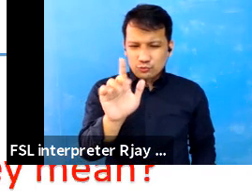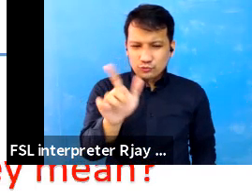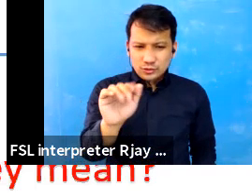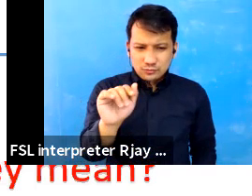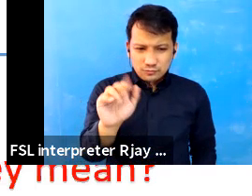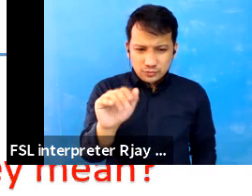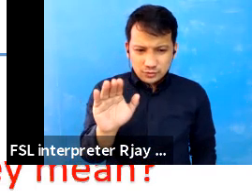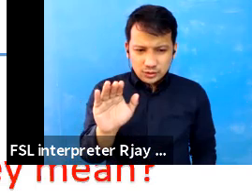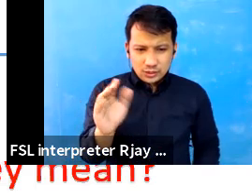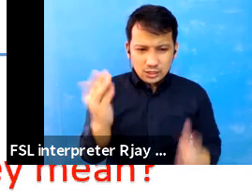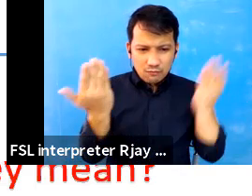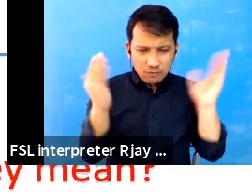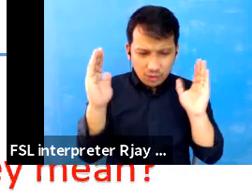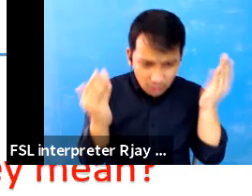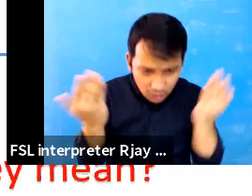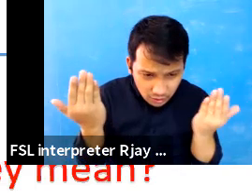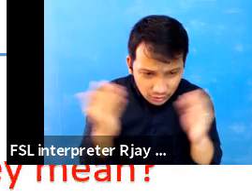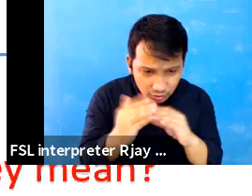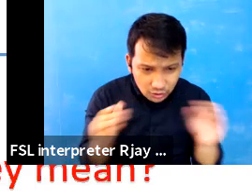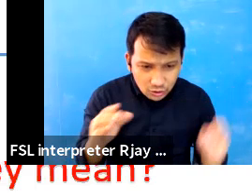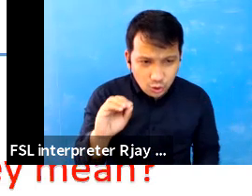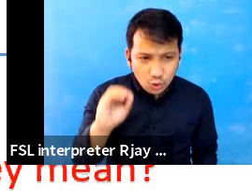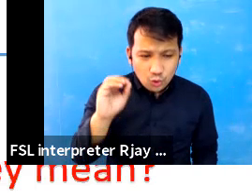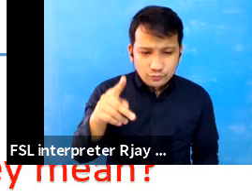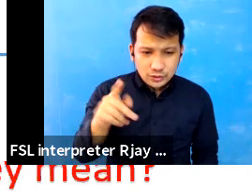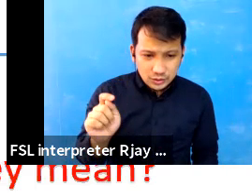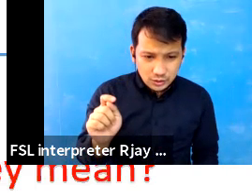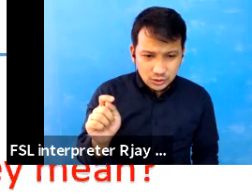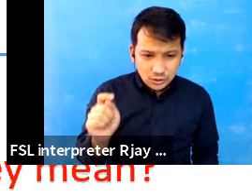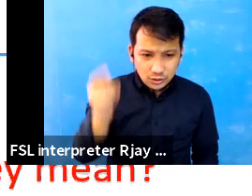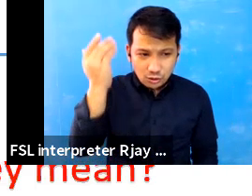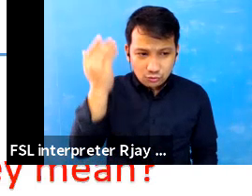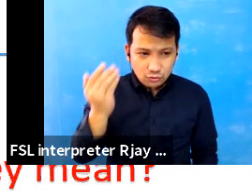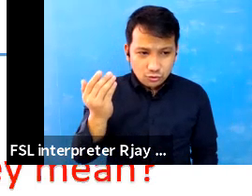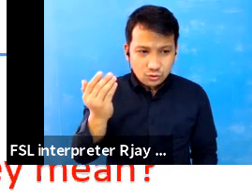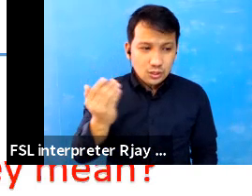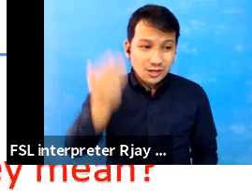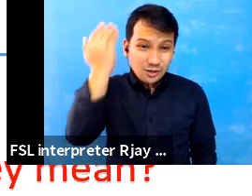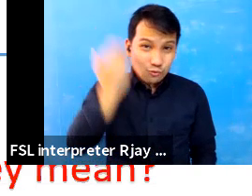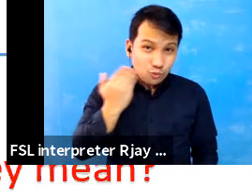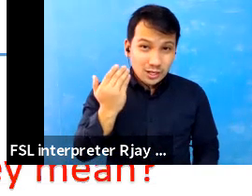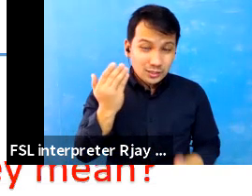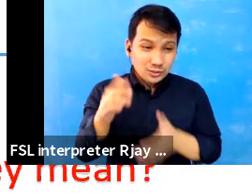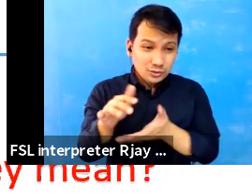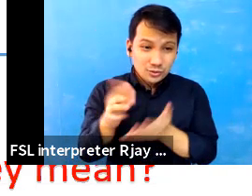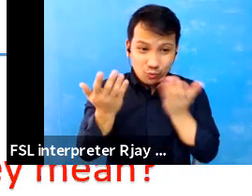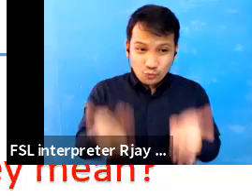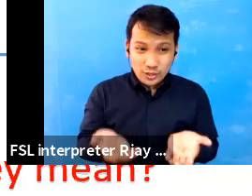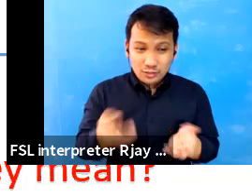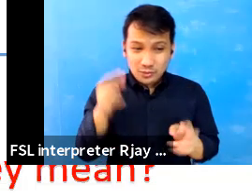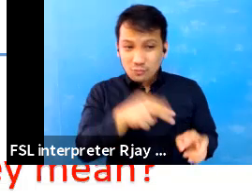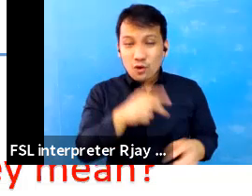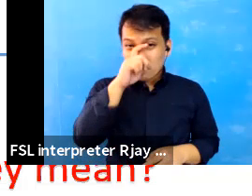I made a comparison of the OPT using underweight. And underweight is the easiest because you only look at the weight for the